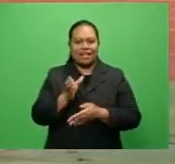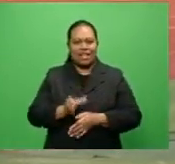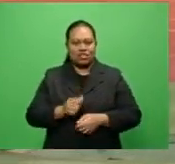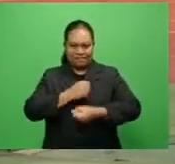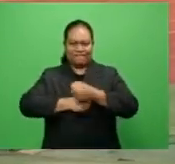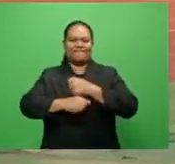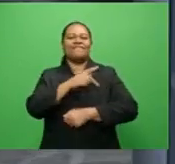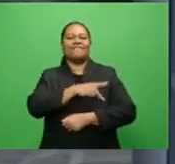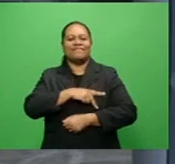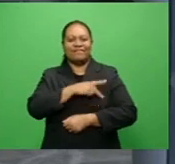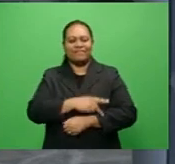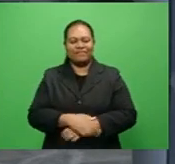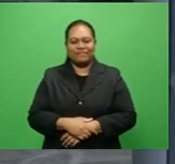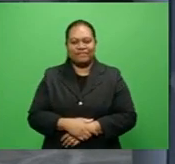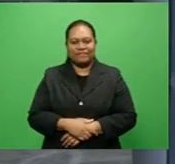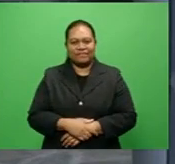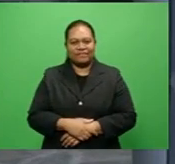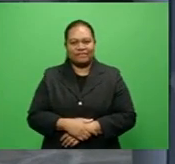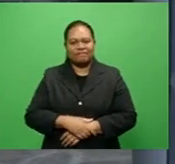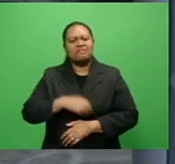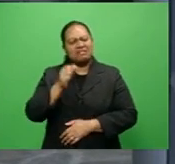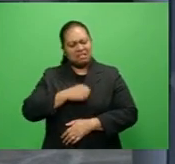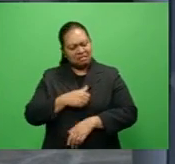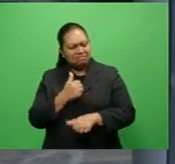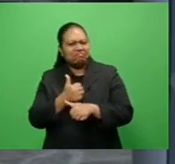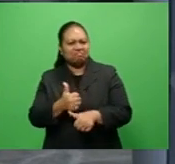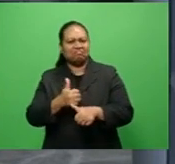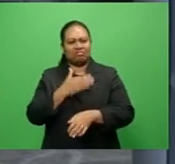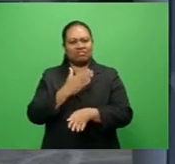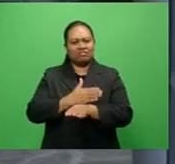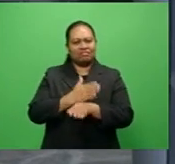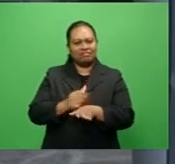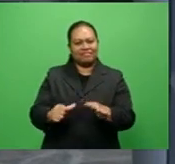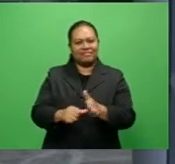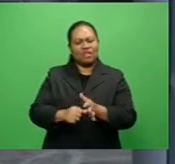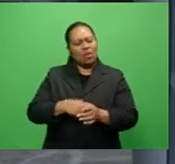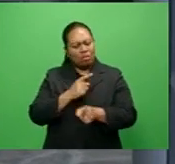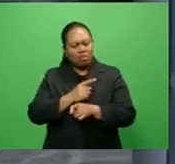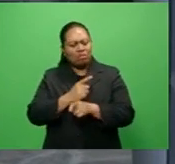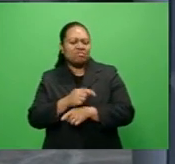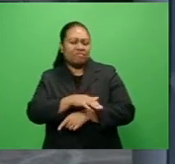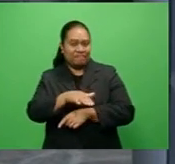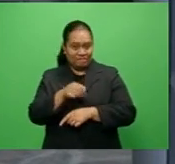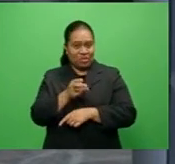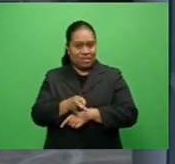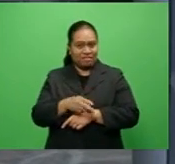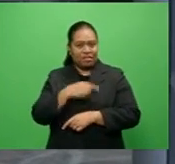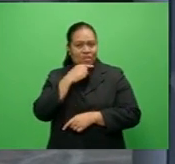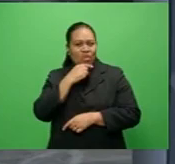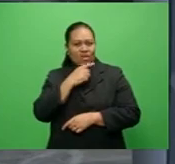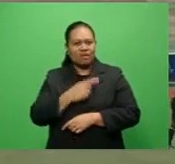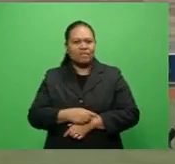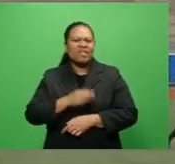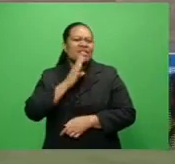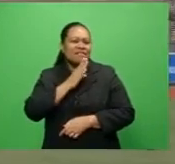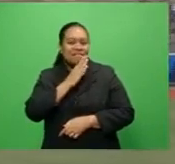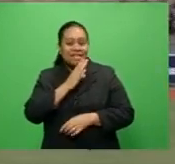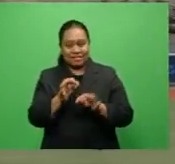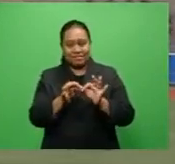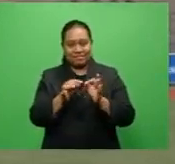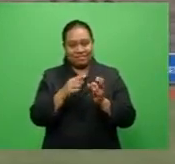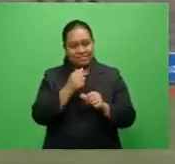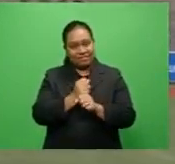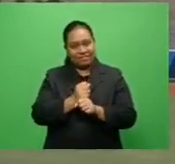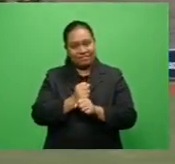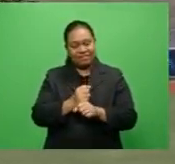professionals. Oh yeah, he's working hard. You know, we talked to him. We've been talking when he missed the goal in the BOG, and